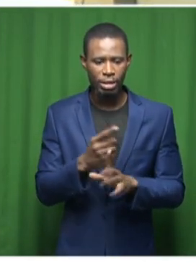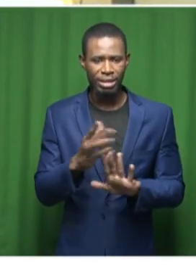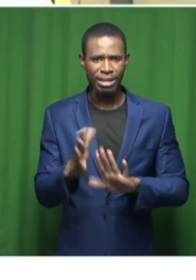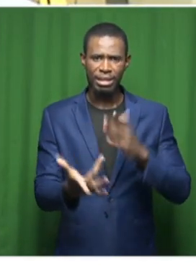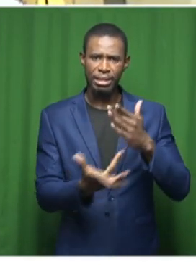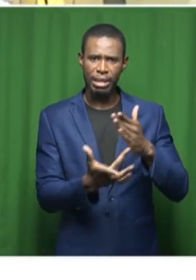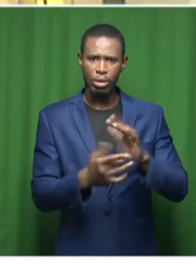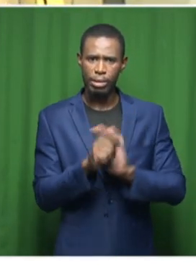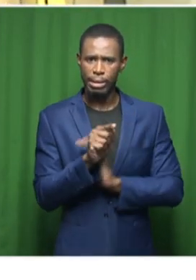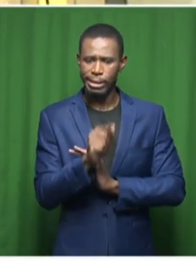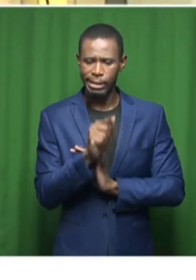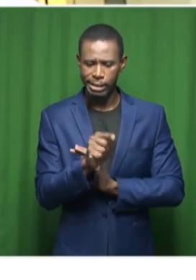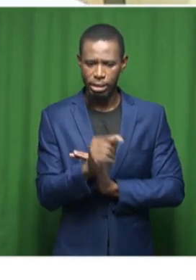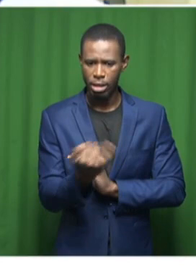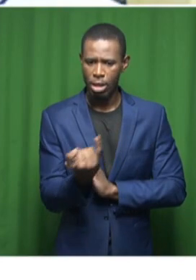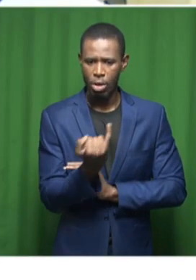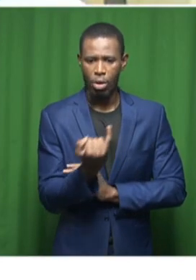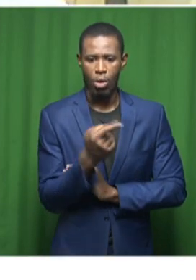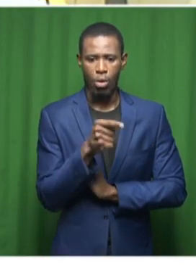have been